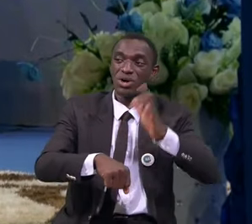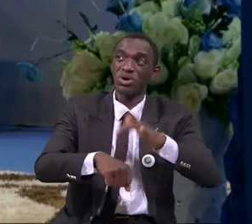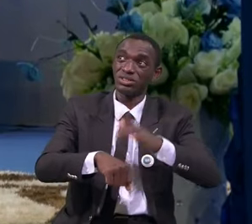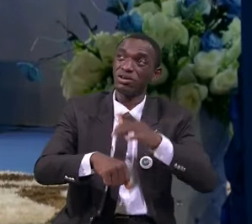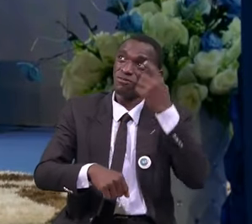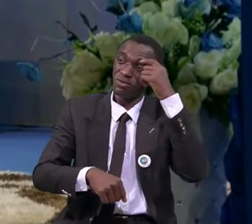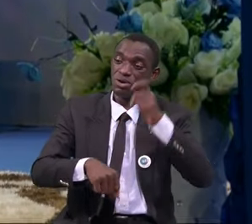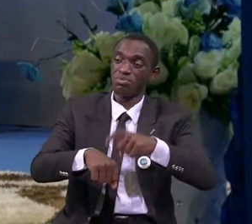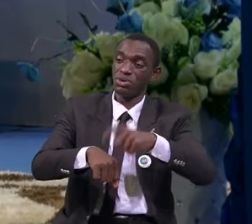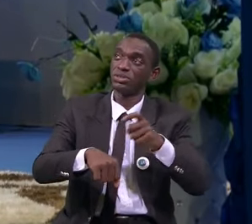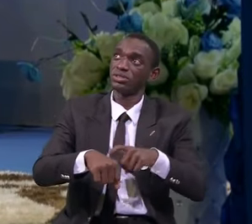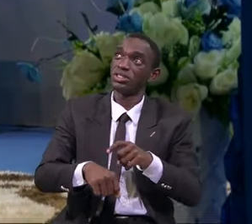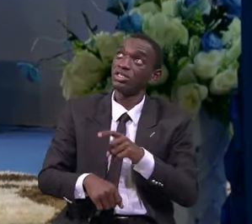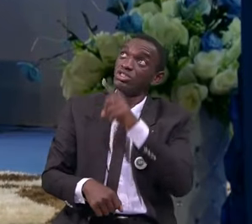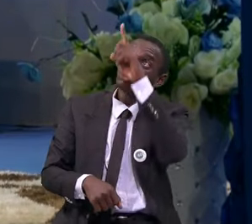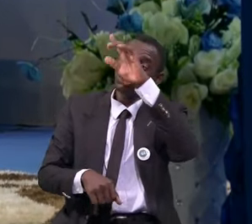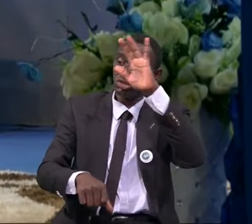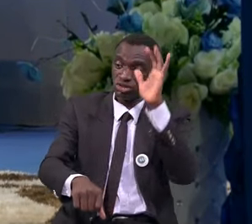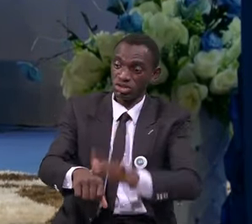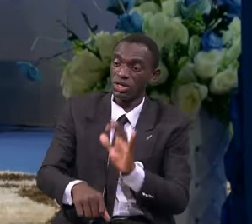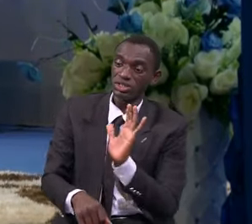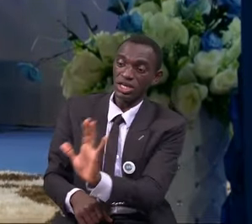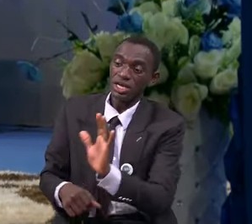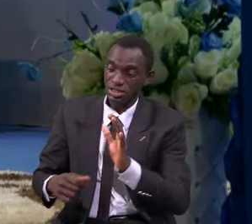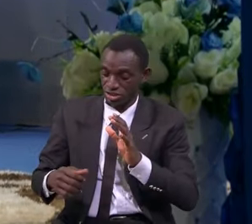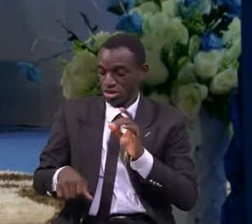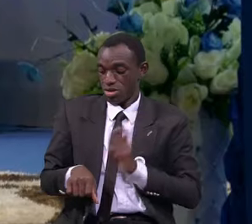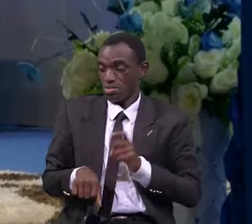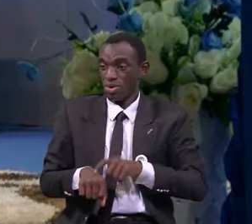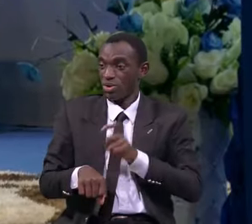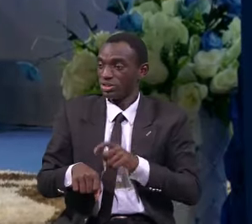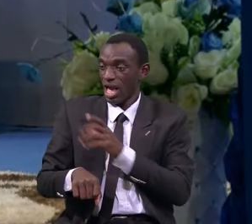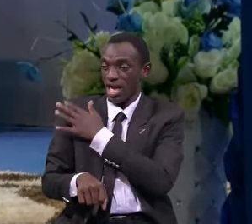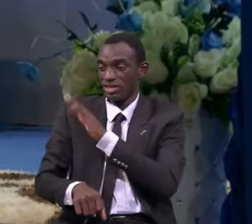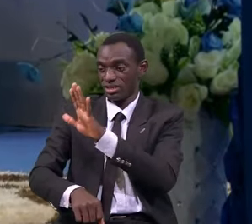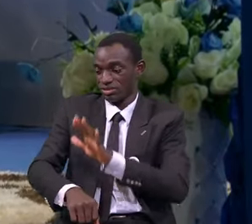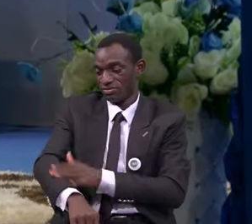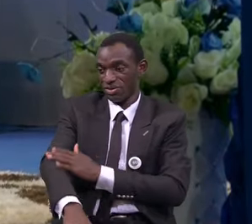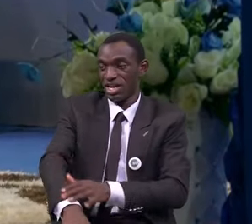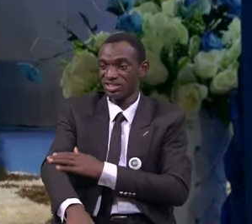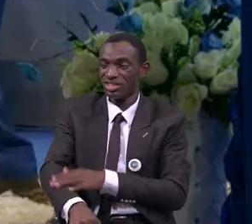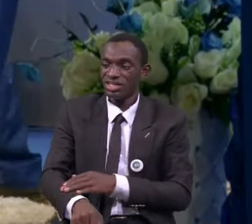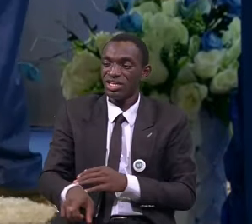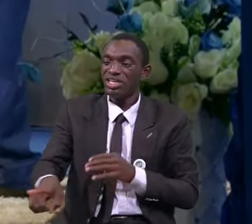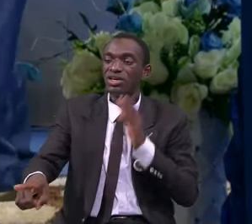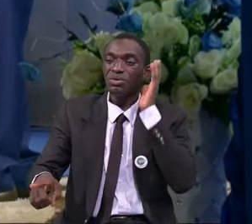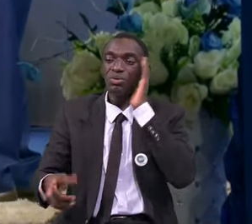Touch his bone and touch his flesh, and I'm sure he will curse you to your face.